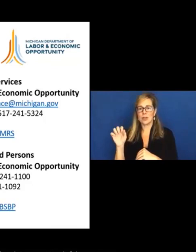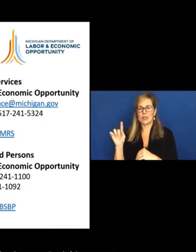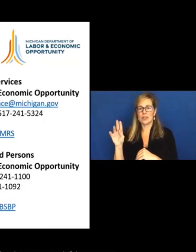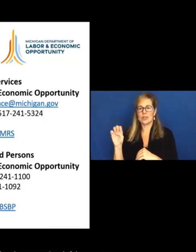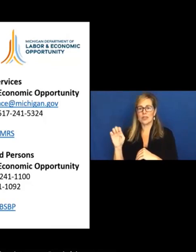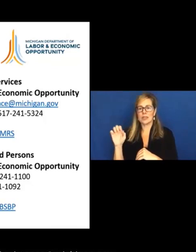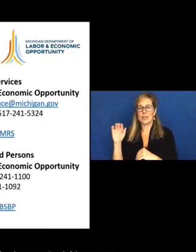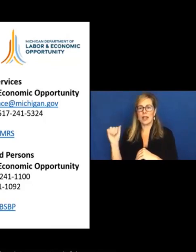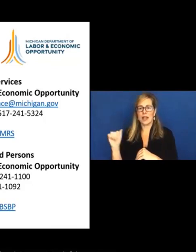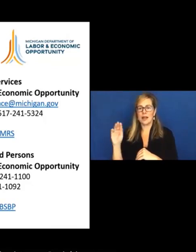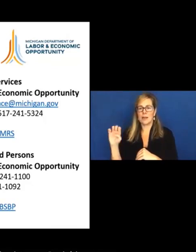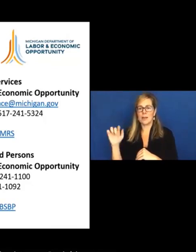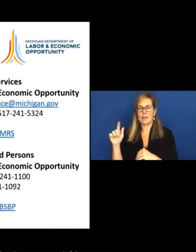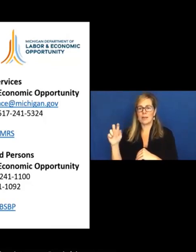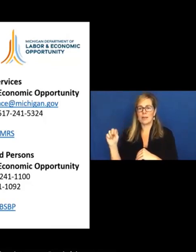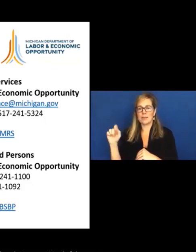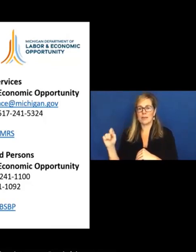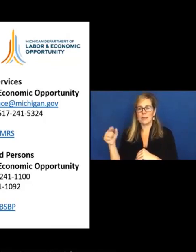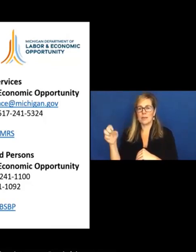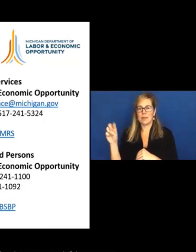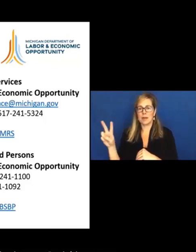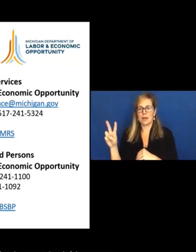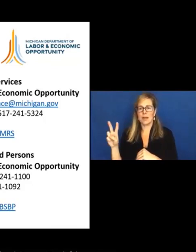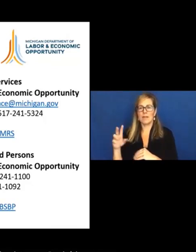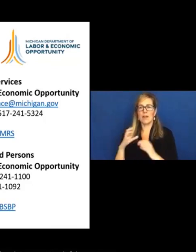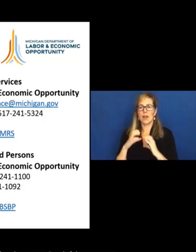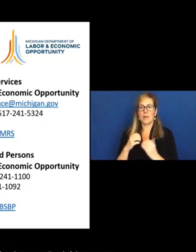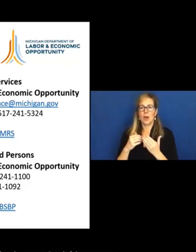mrs-customerassistance@michigan.gov. Customer assistance phone number is